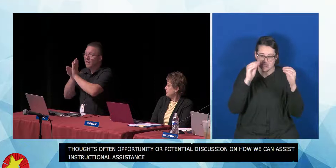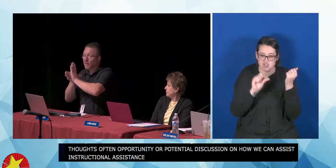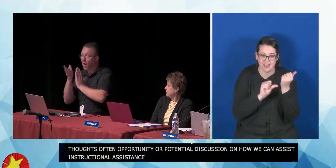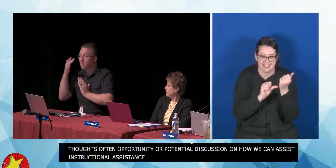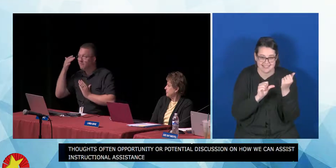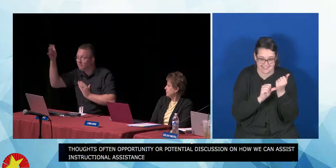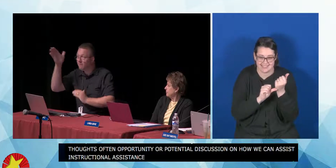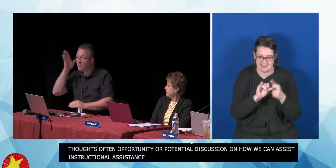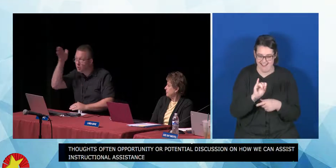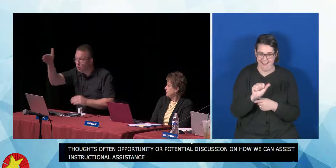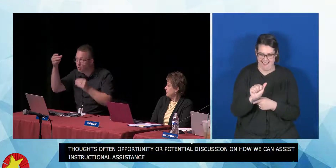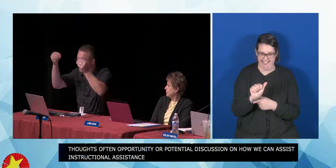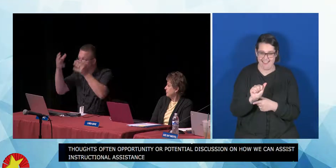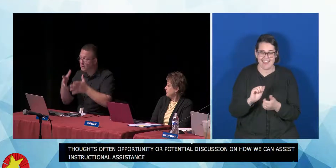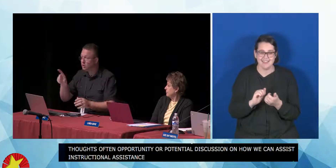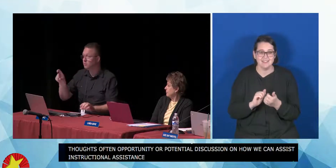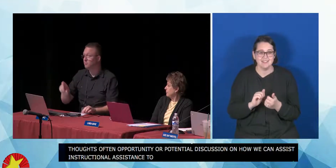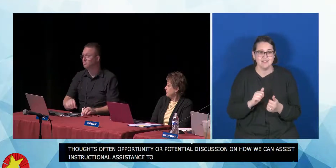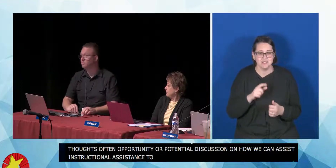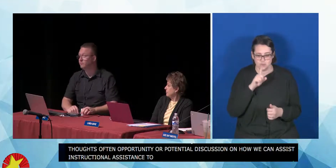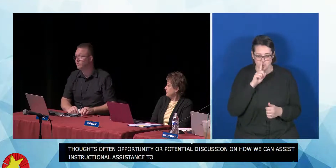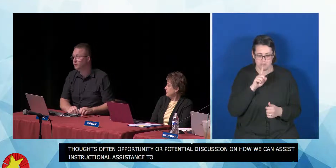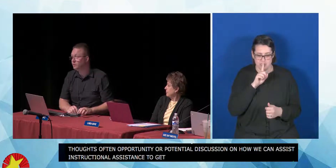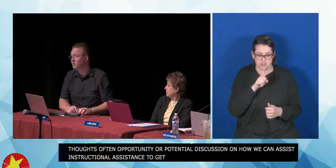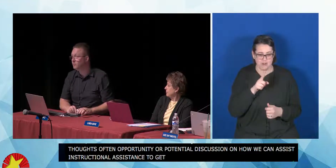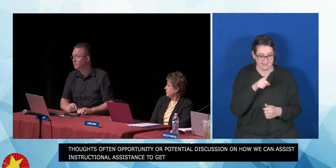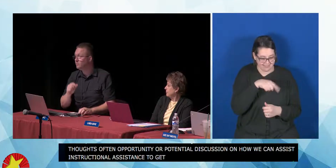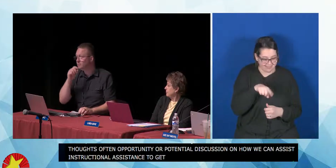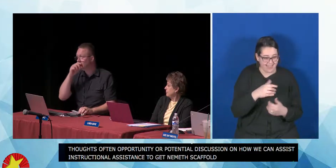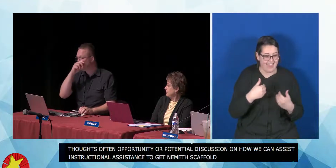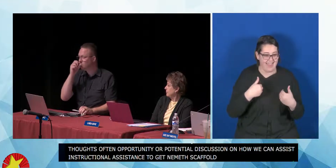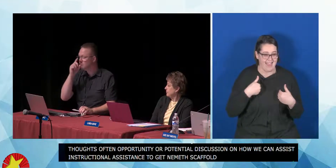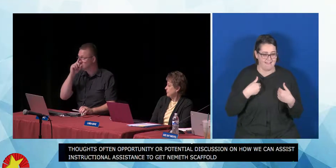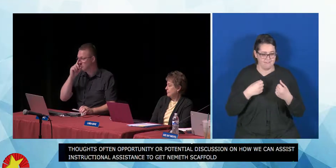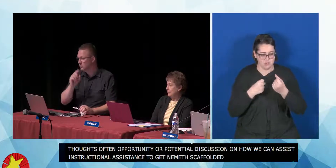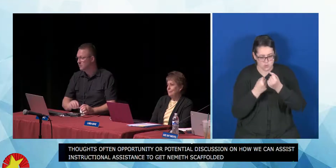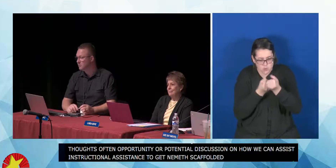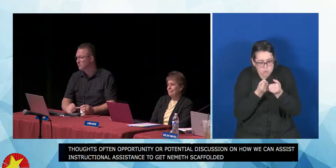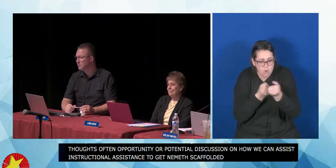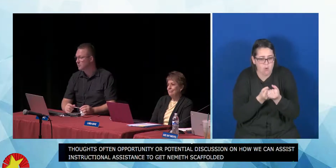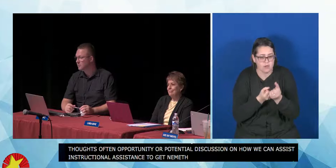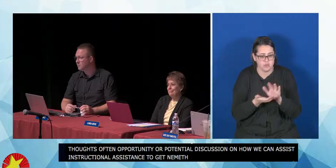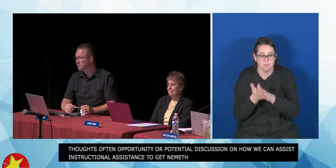to get them scaffolded to become future instructors?